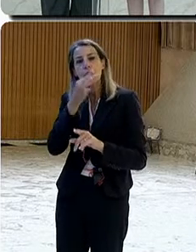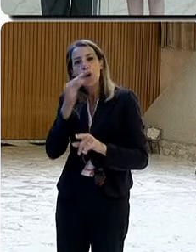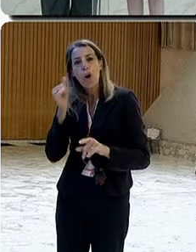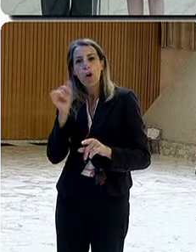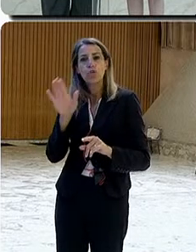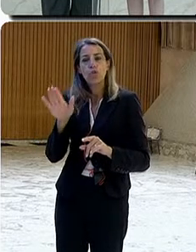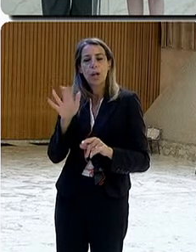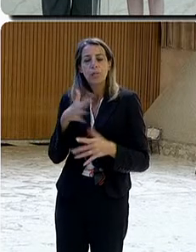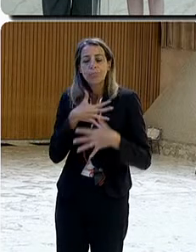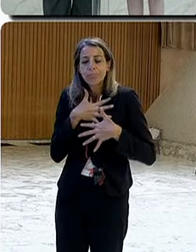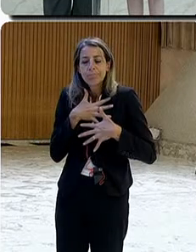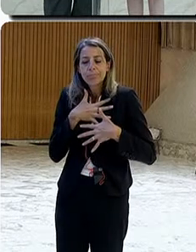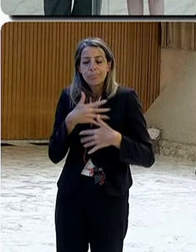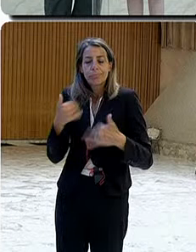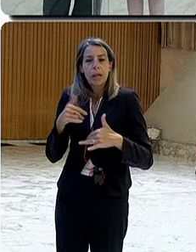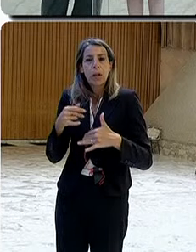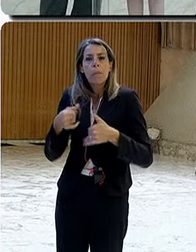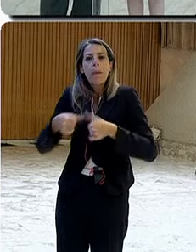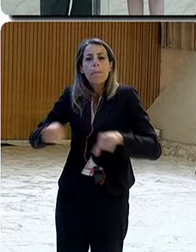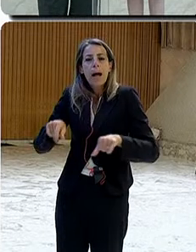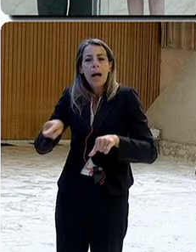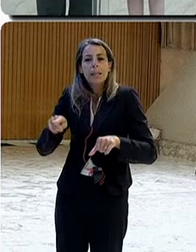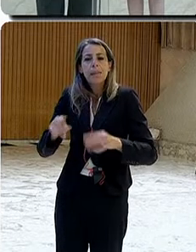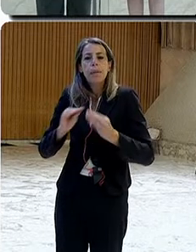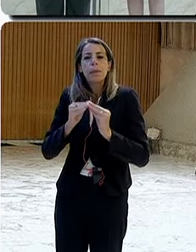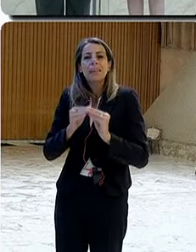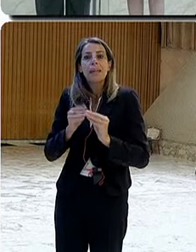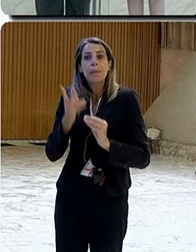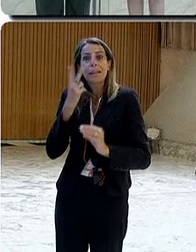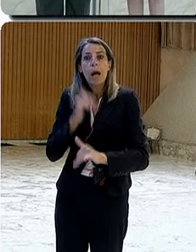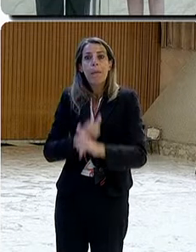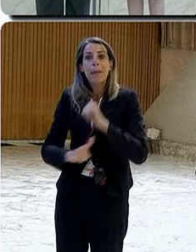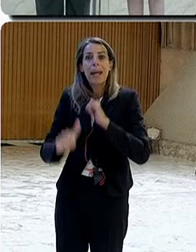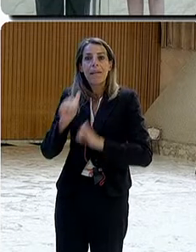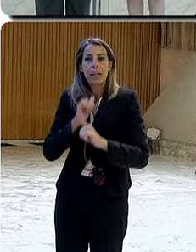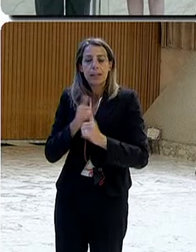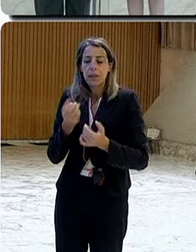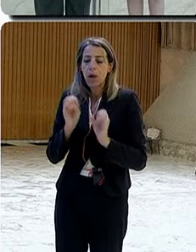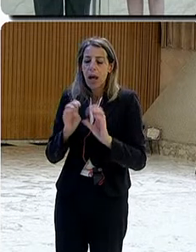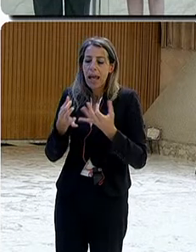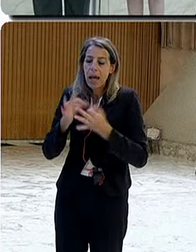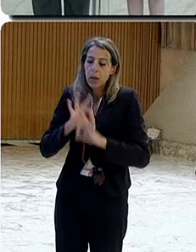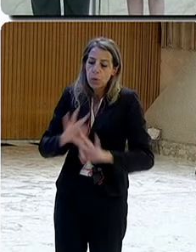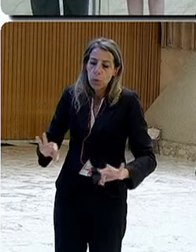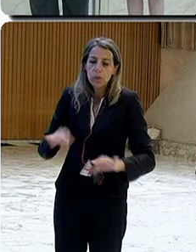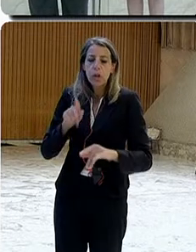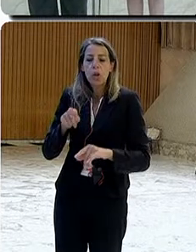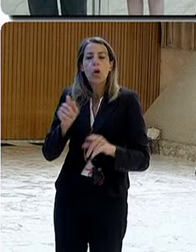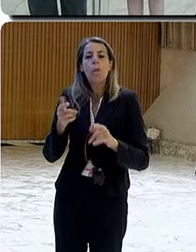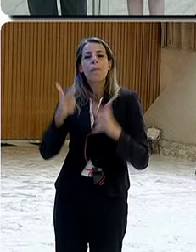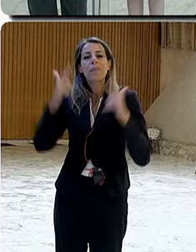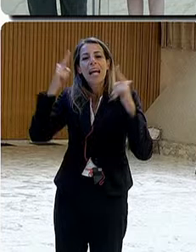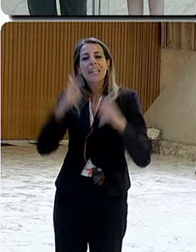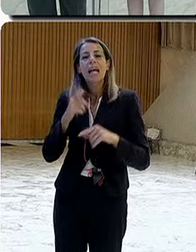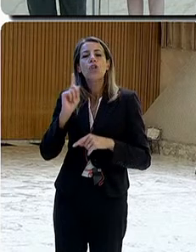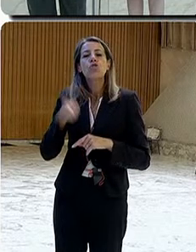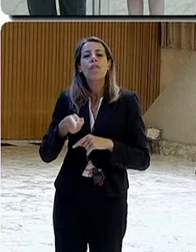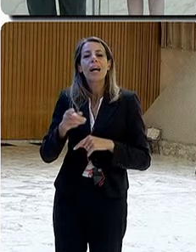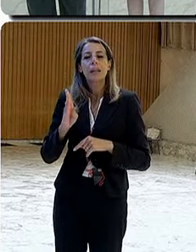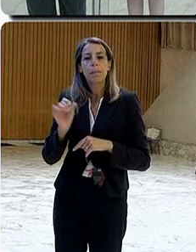Bosco's preventive system of child rearing. Don Bosco rejected harsh punishments. He counseled